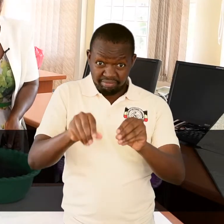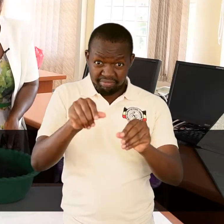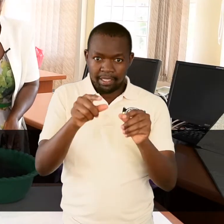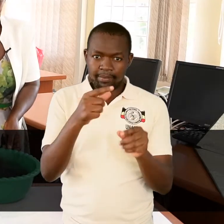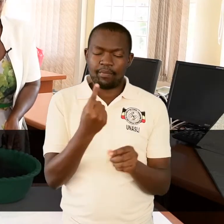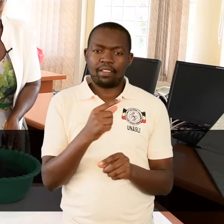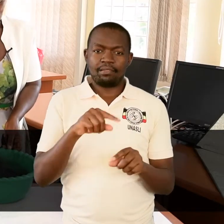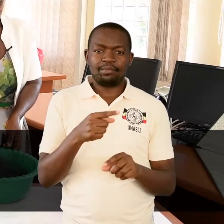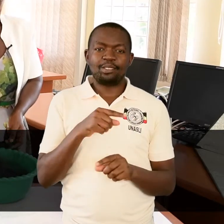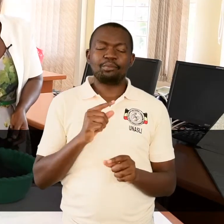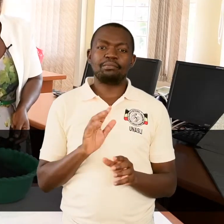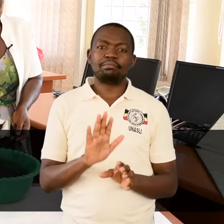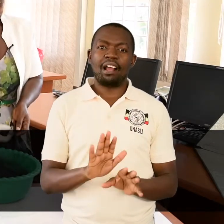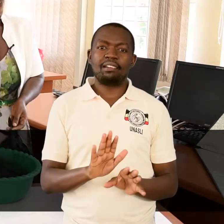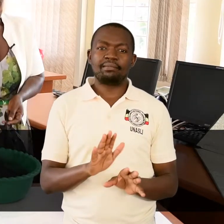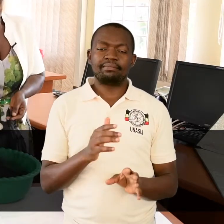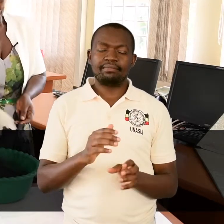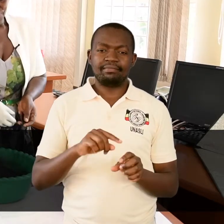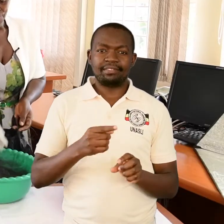briquettes.